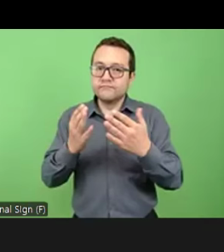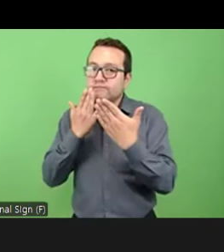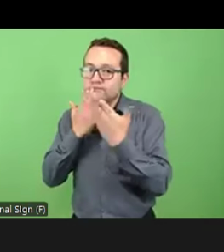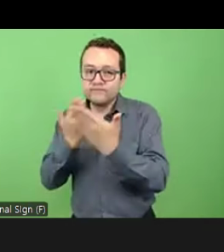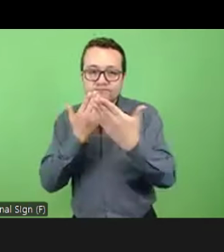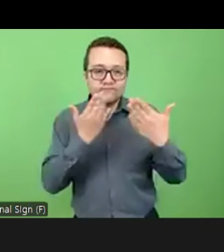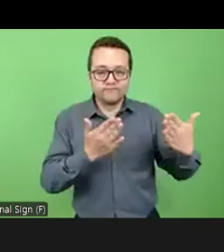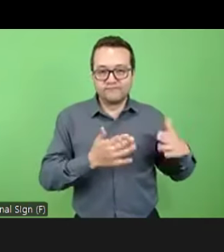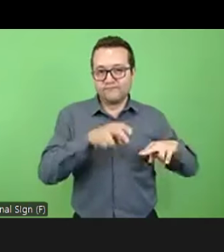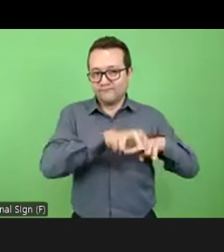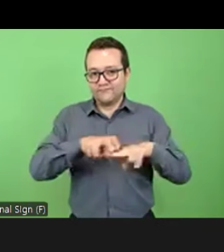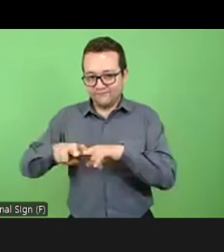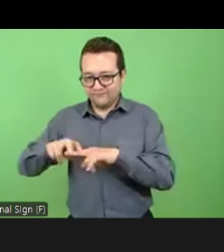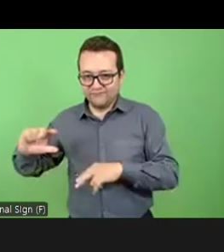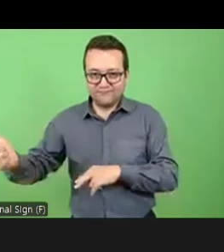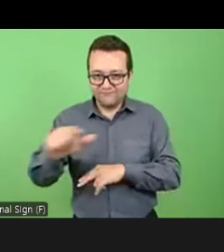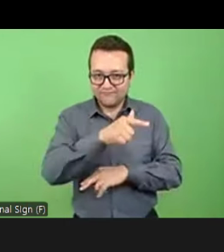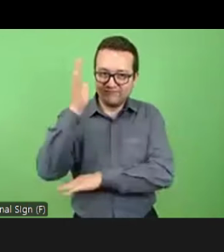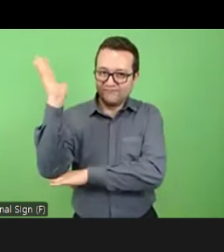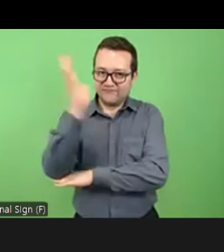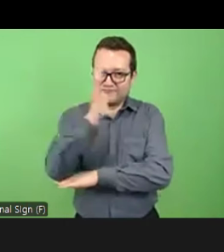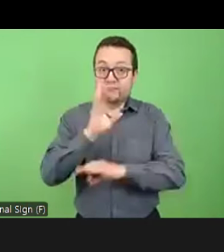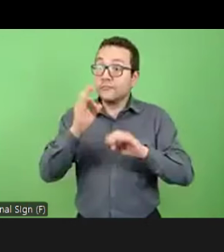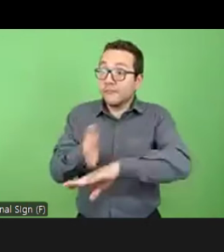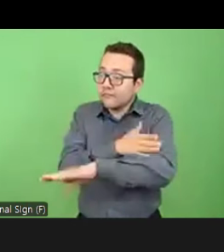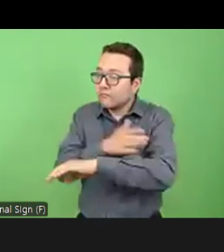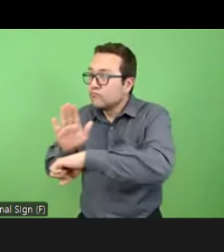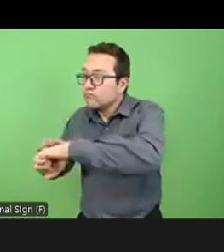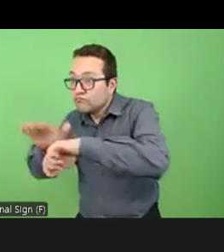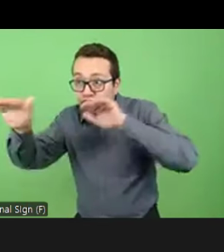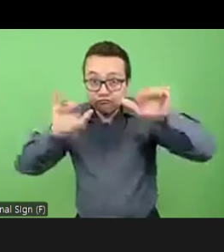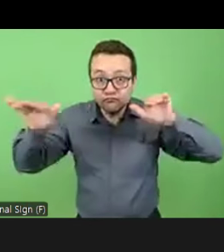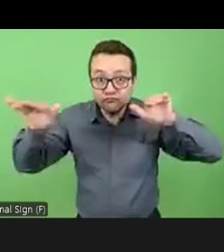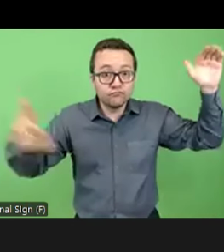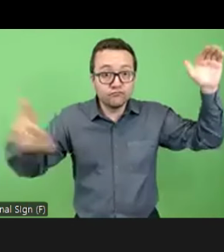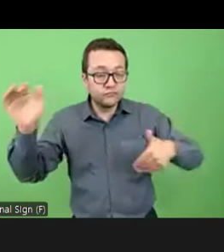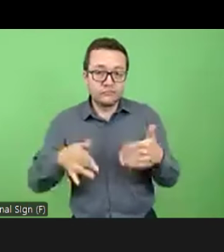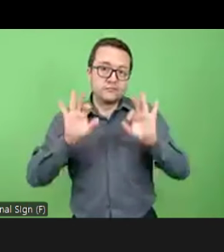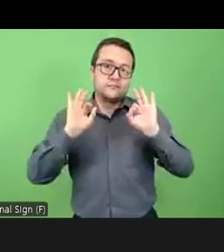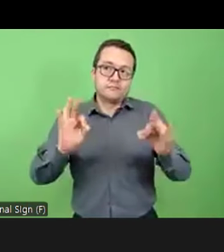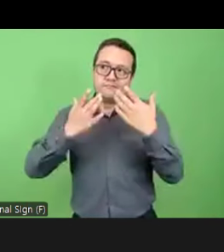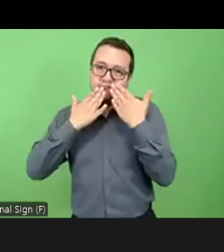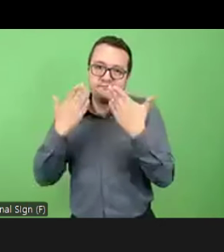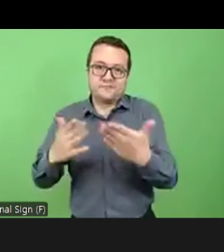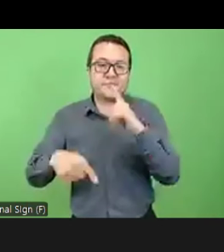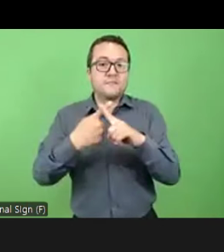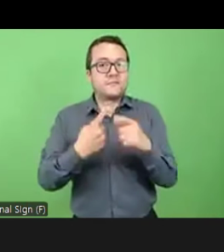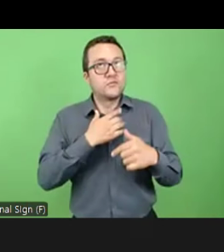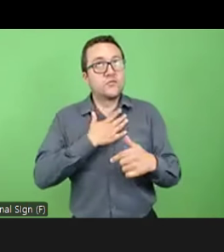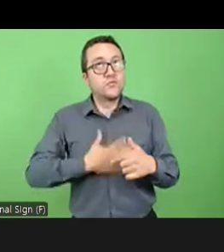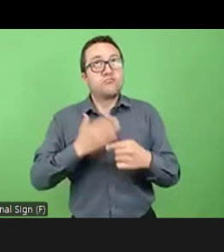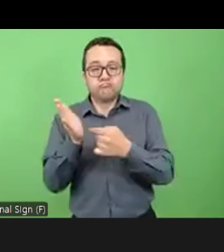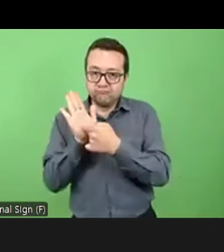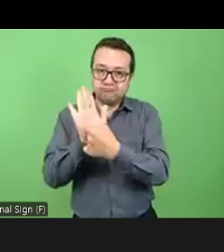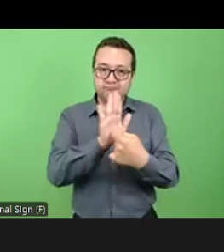haberse distinguished acercado panelists este that we día would like en esta to oportunidad y a appreciate quienes for them iremos being here today, presentando and we'll oportunamente. be presenting them Ahora bien, when antes de time empezar,